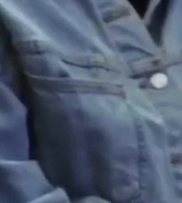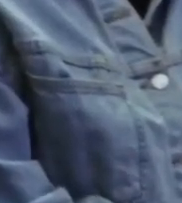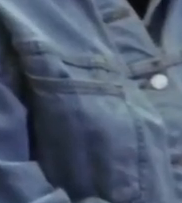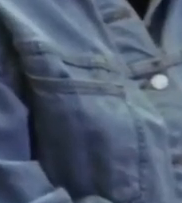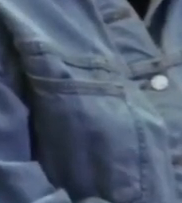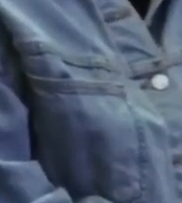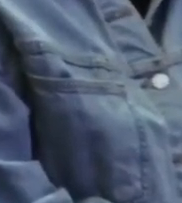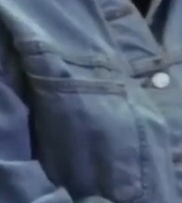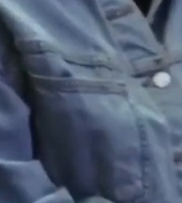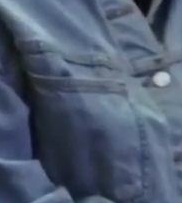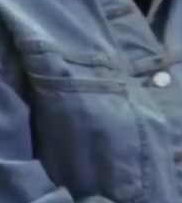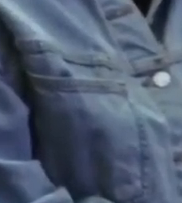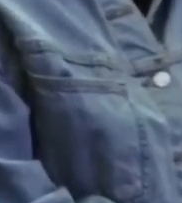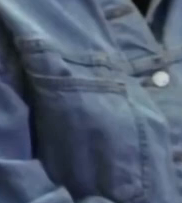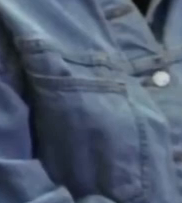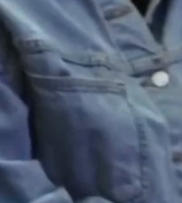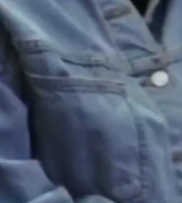to do exceedingly,